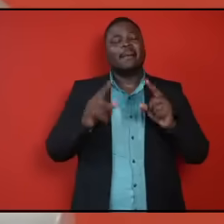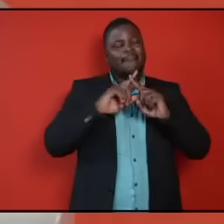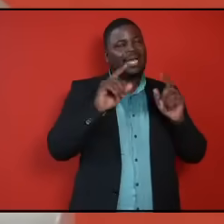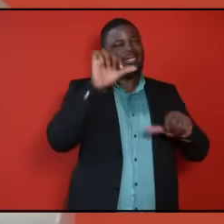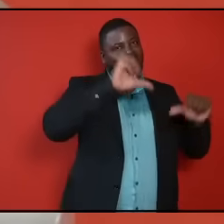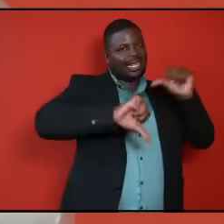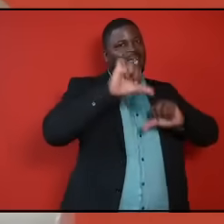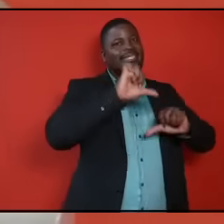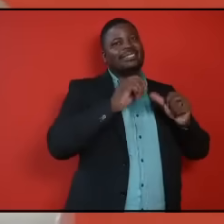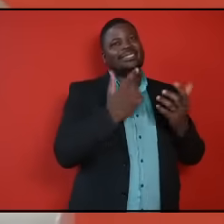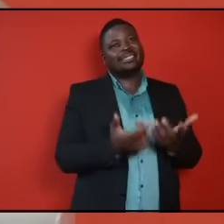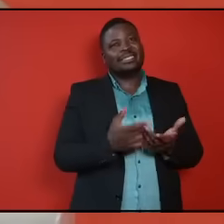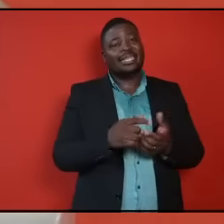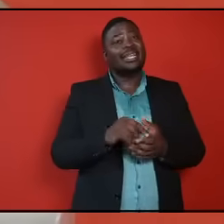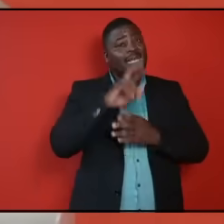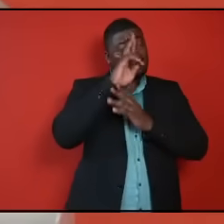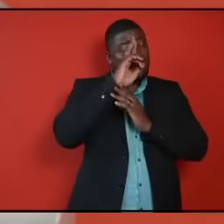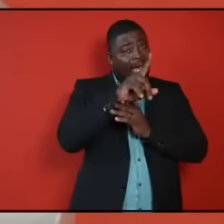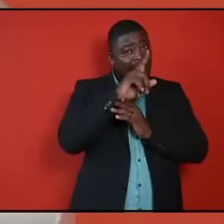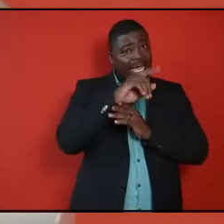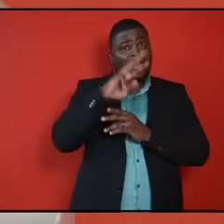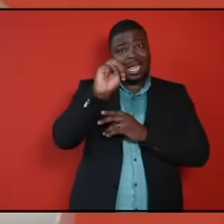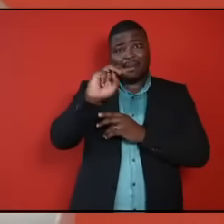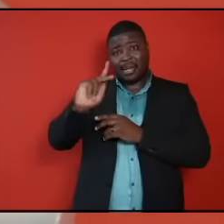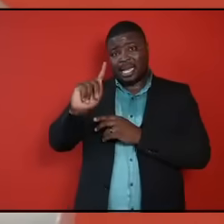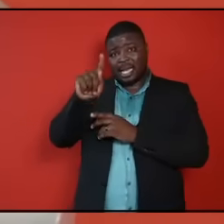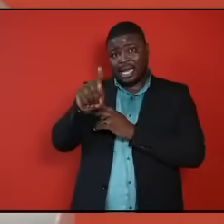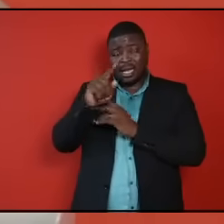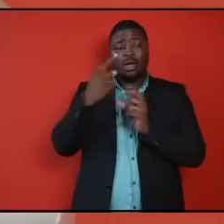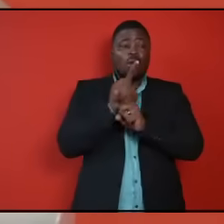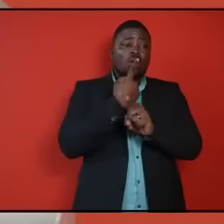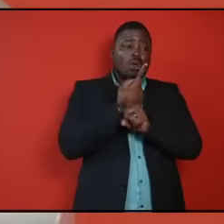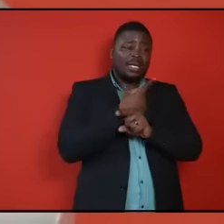Everywhere in the by-elections, they're declining.